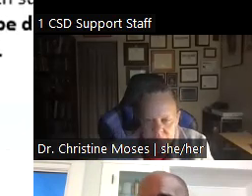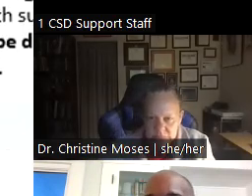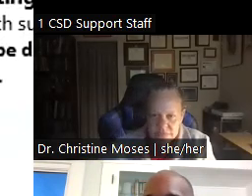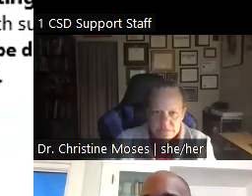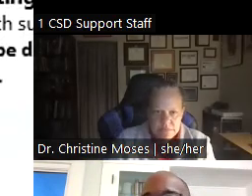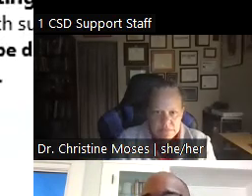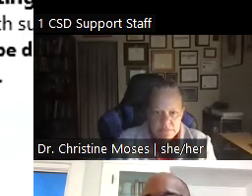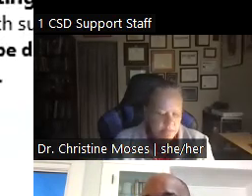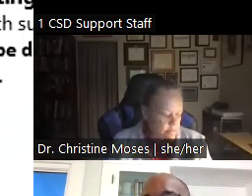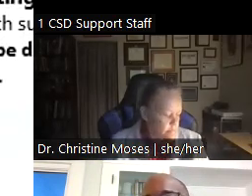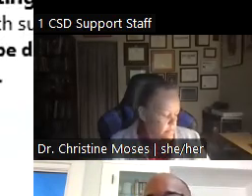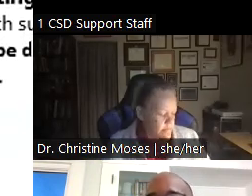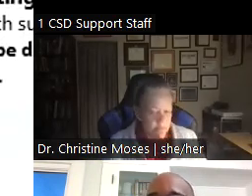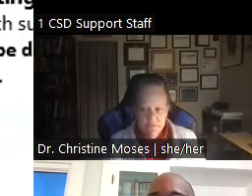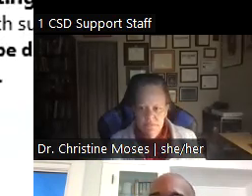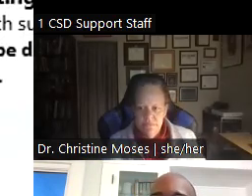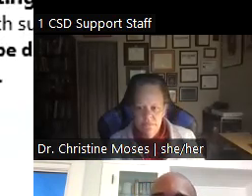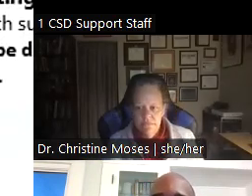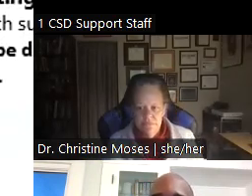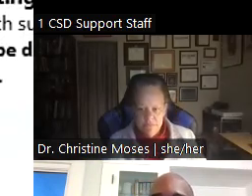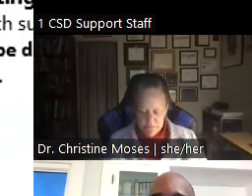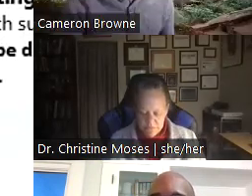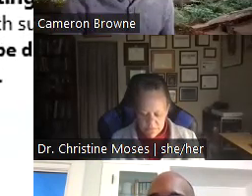had partially or have not discussed yet.